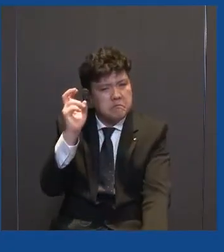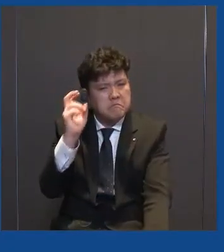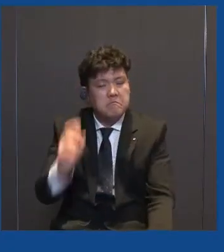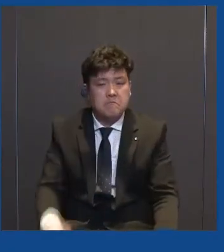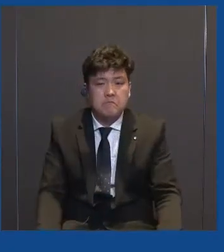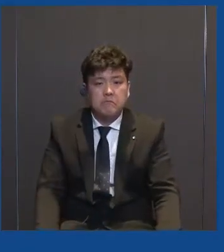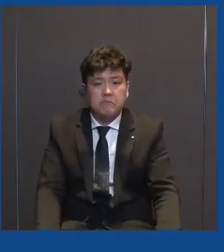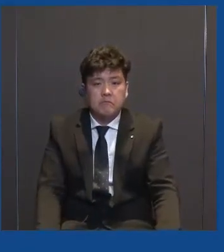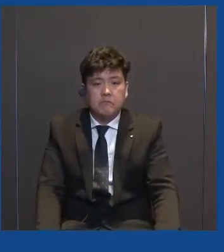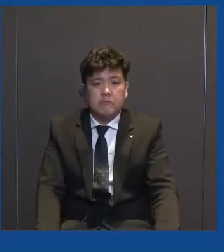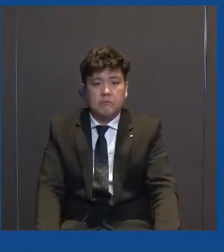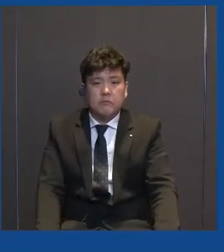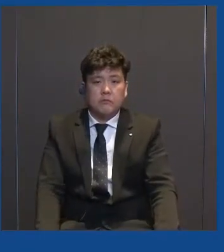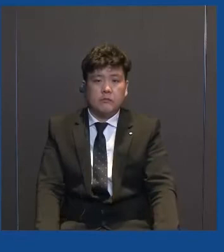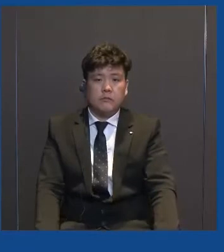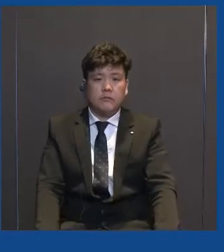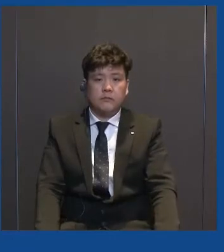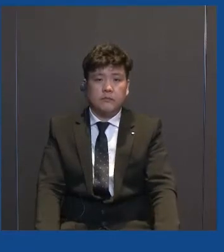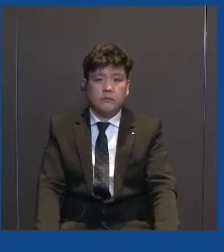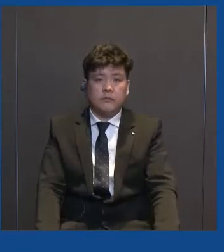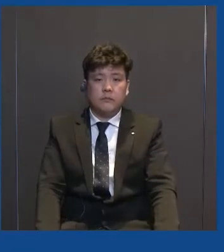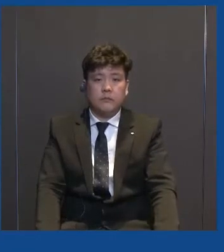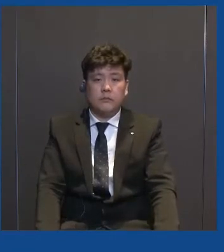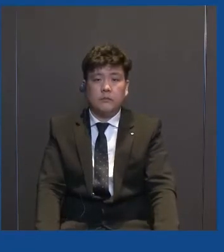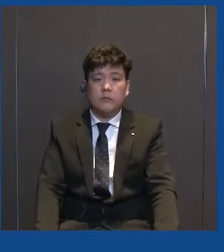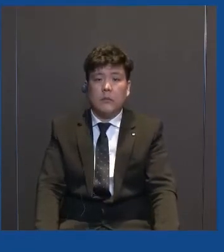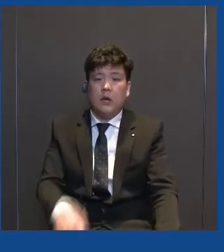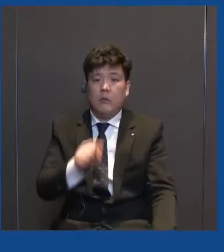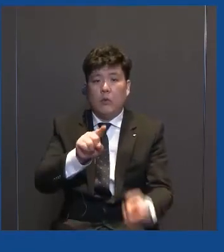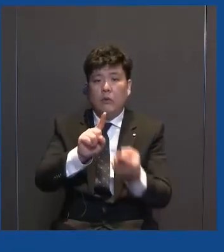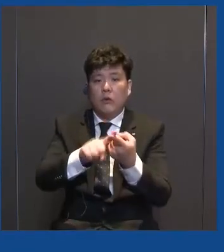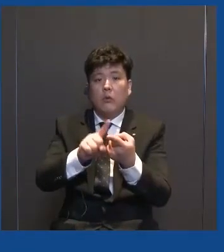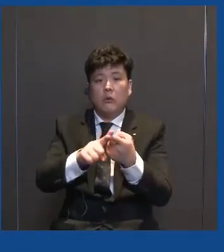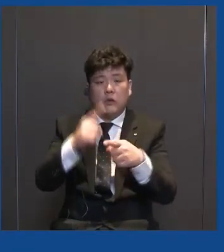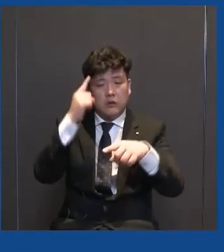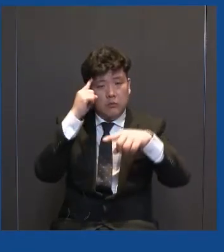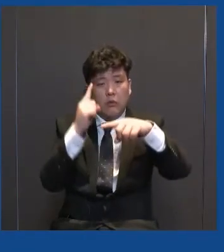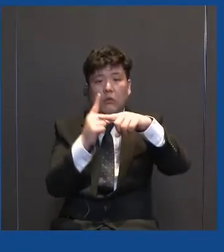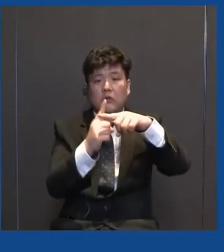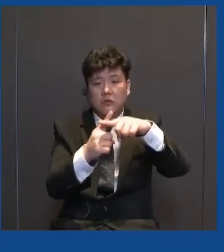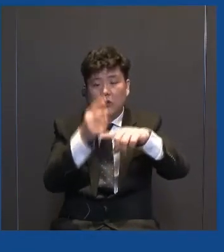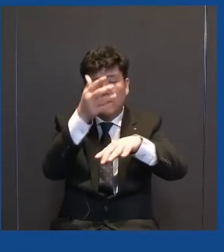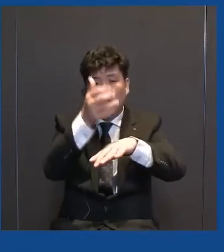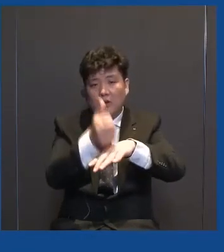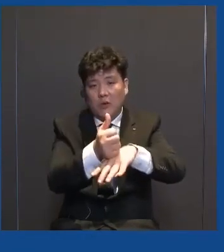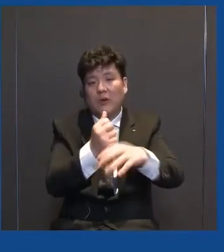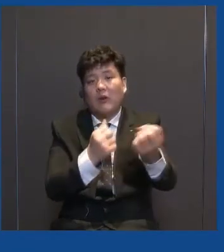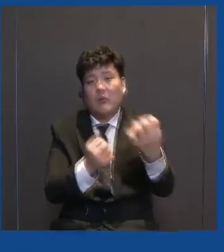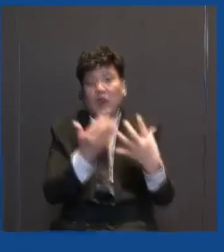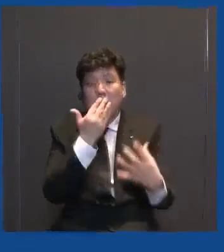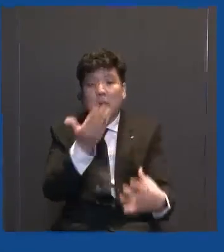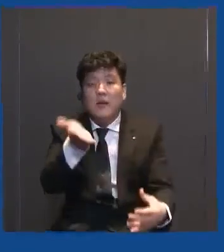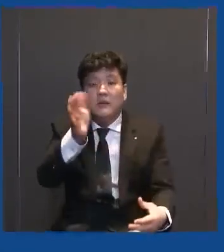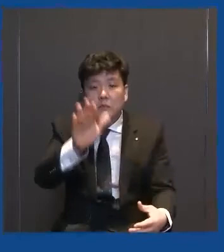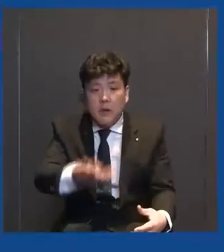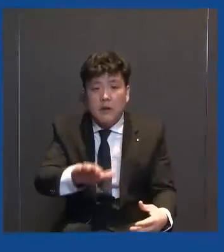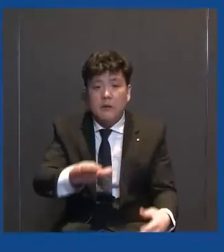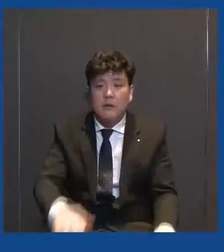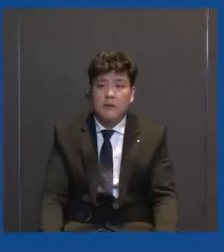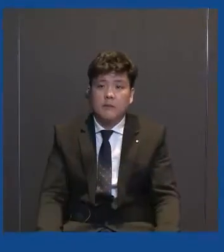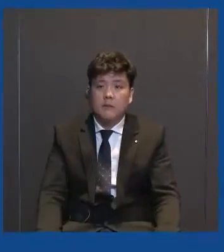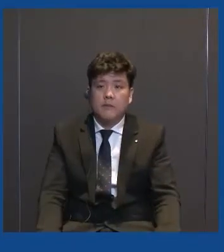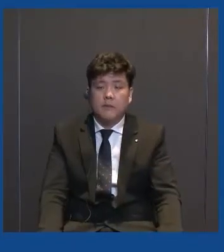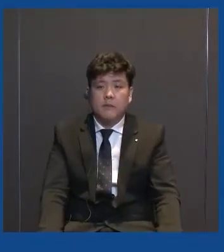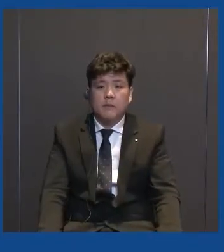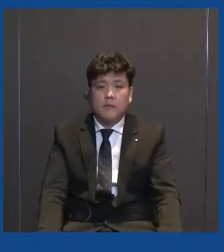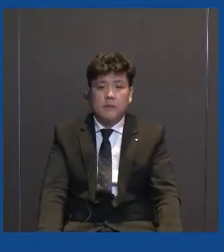course, that is very positive, but as we are discussing here today, we also need to see the other side of